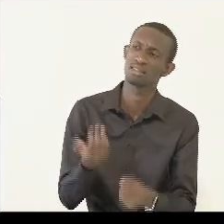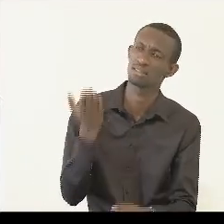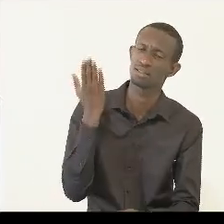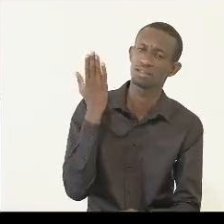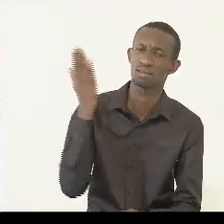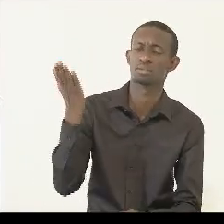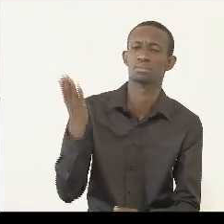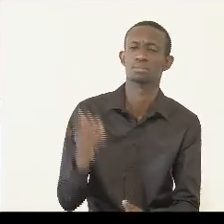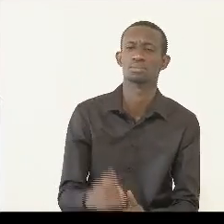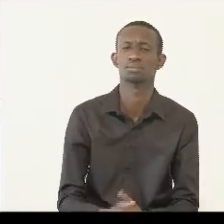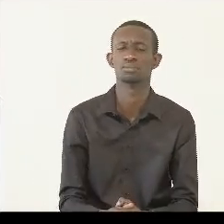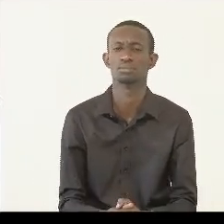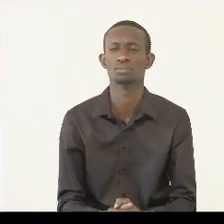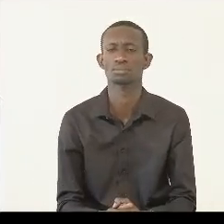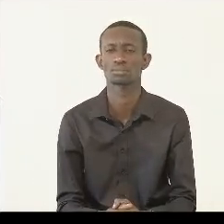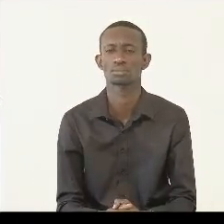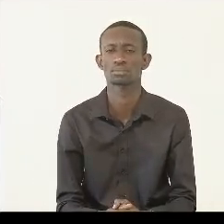this